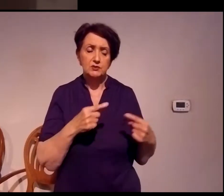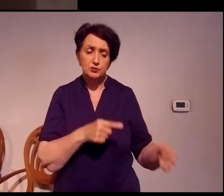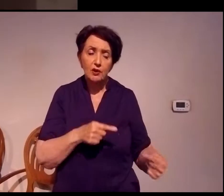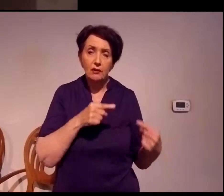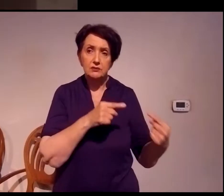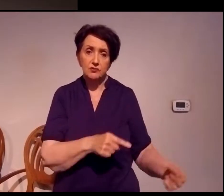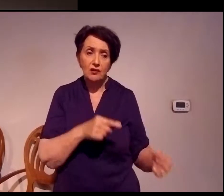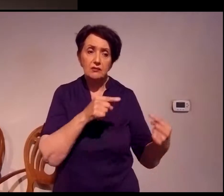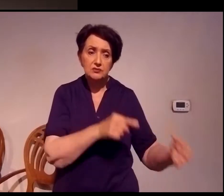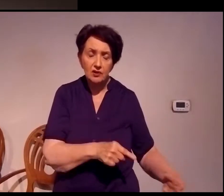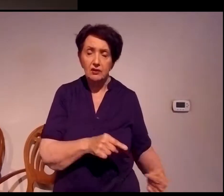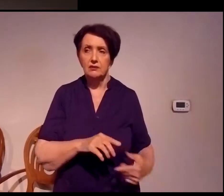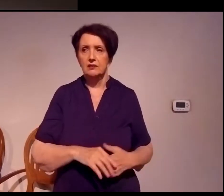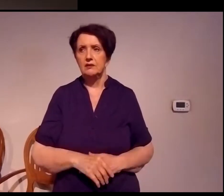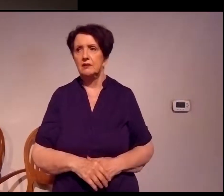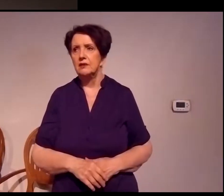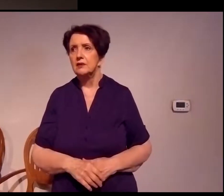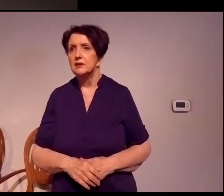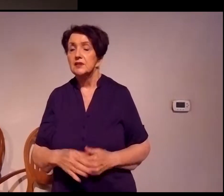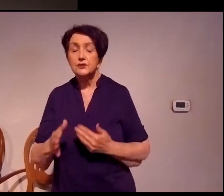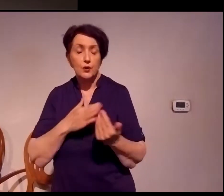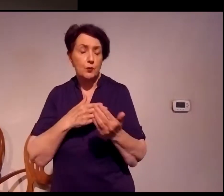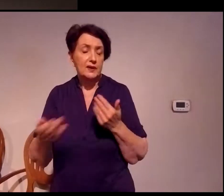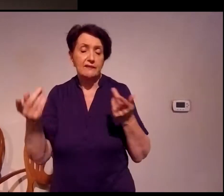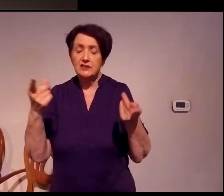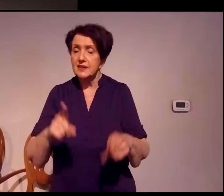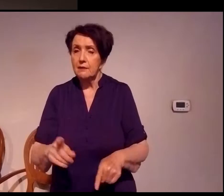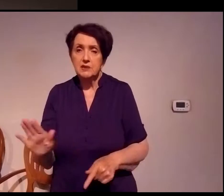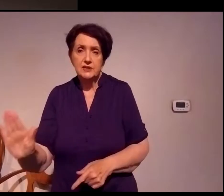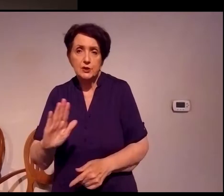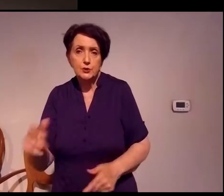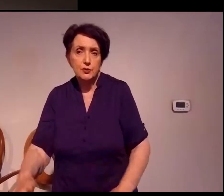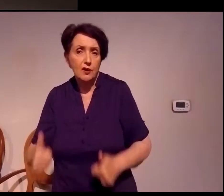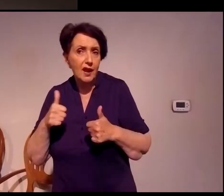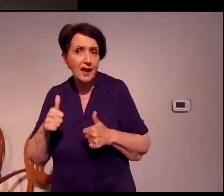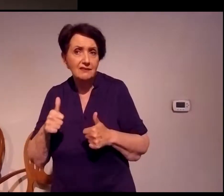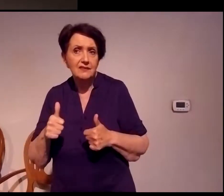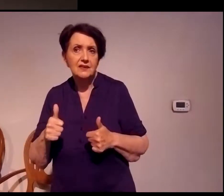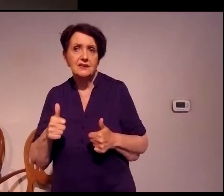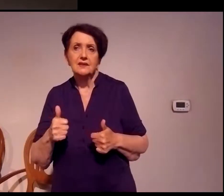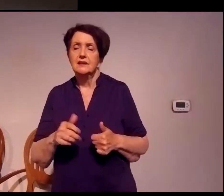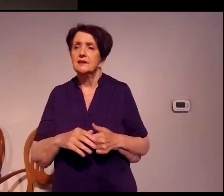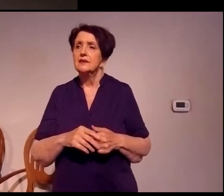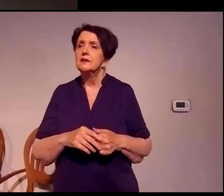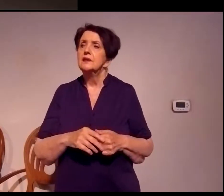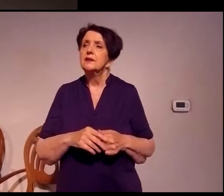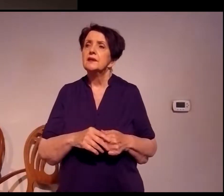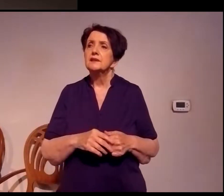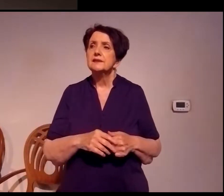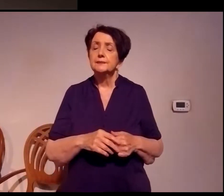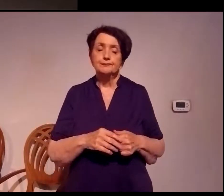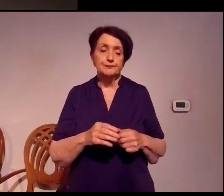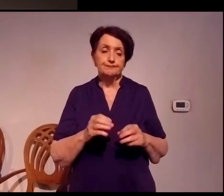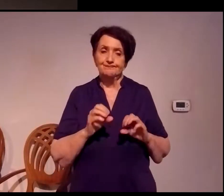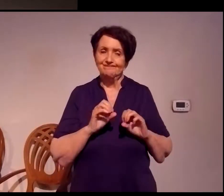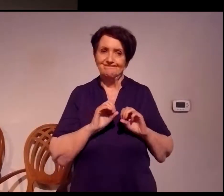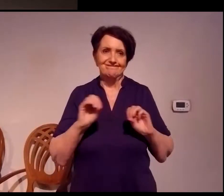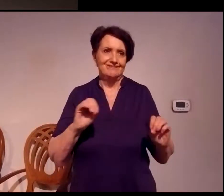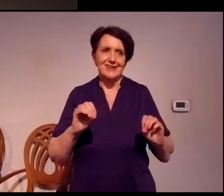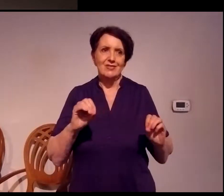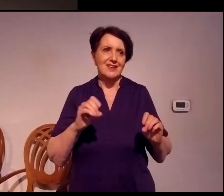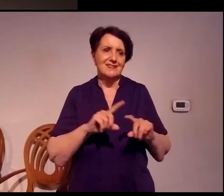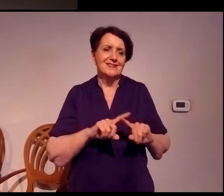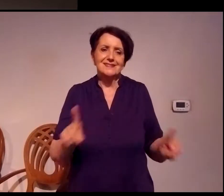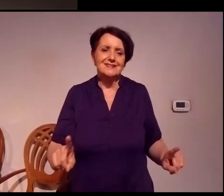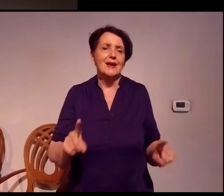struggle. So whatever you've been through, whatever has happened to you, is nothing but information.